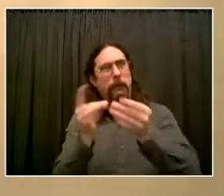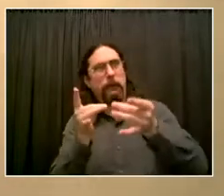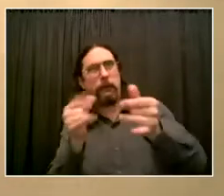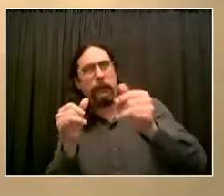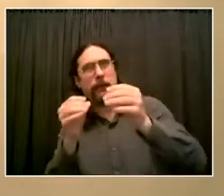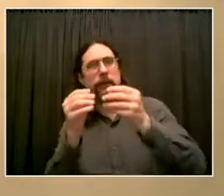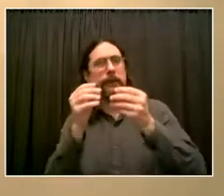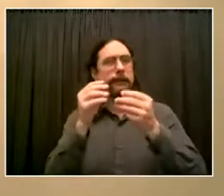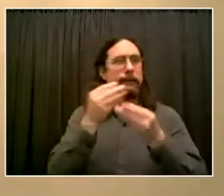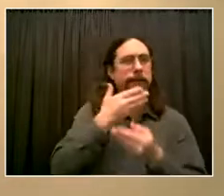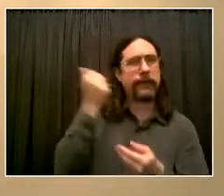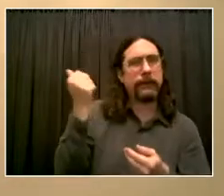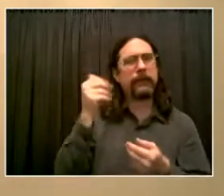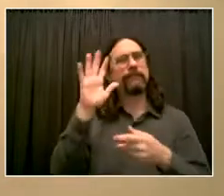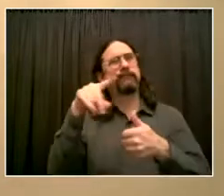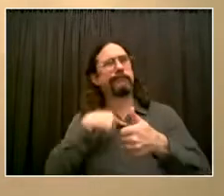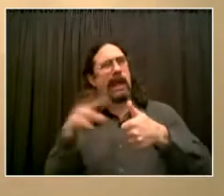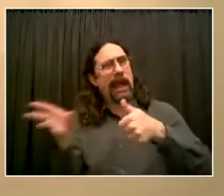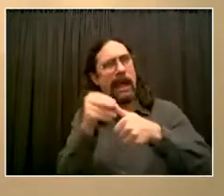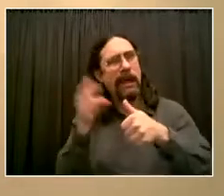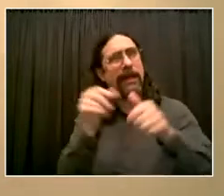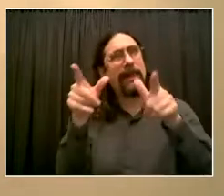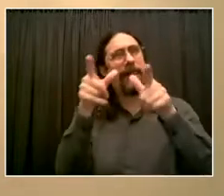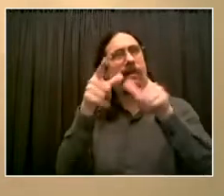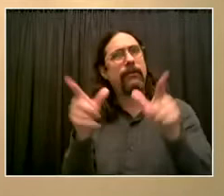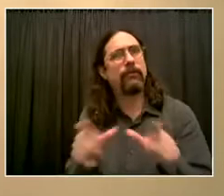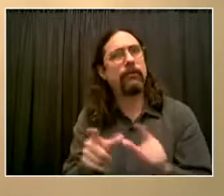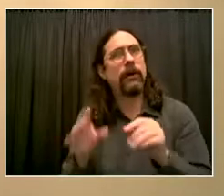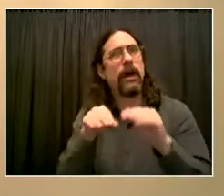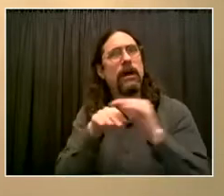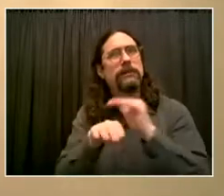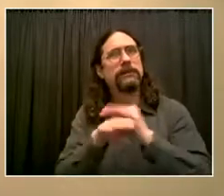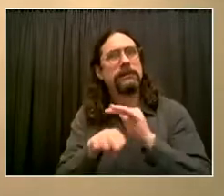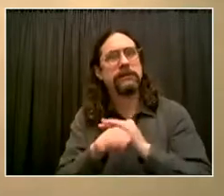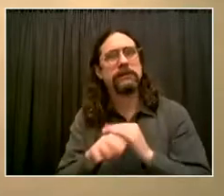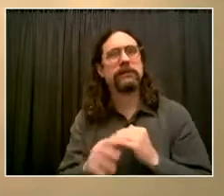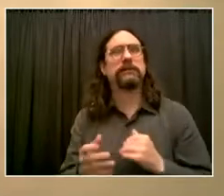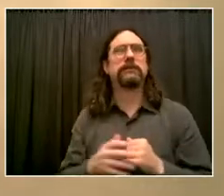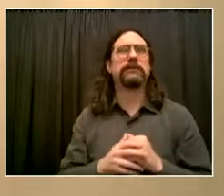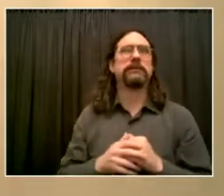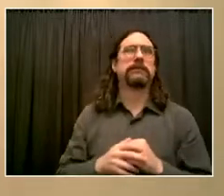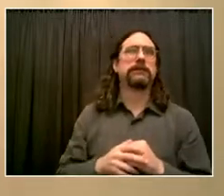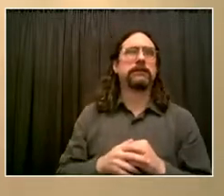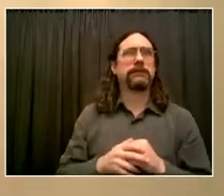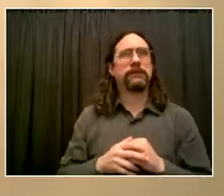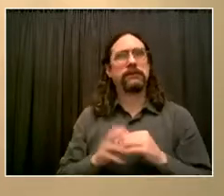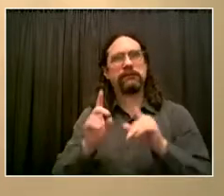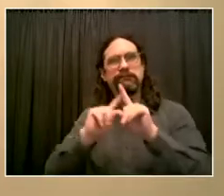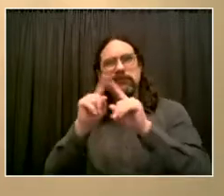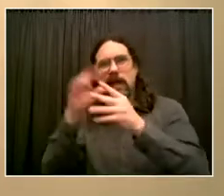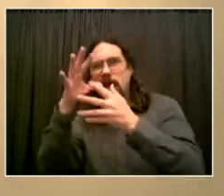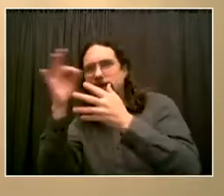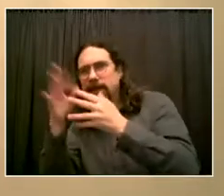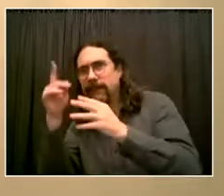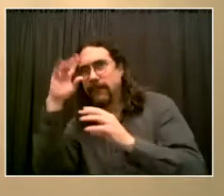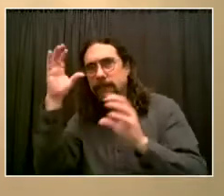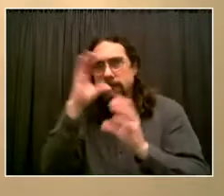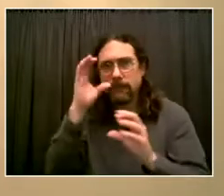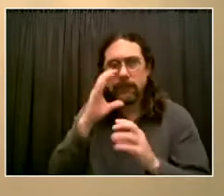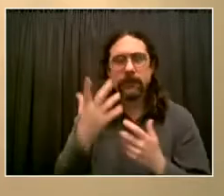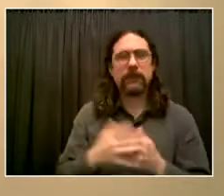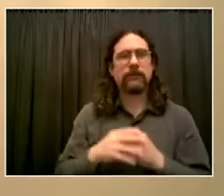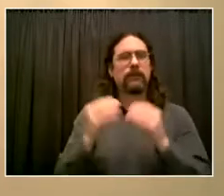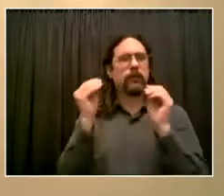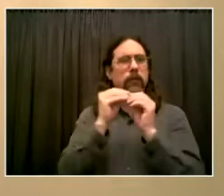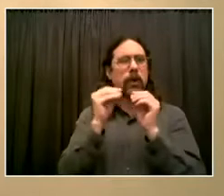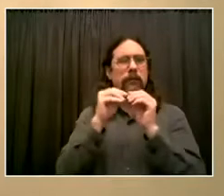who speak a different language other than English, and also to people who may be less internet proficient.